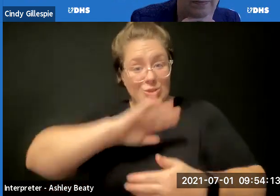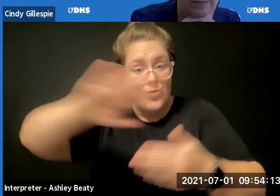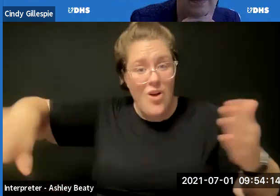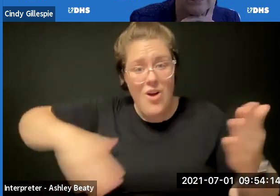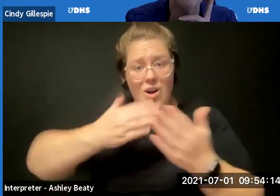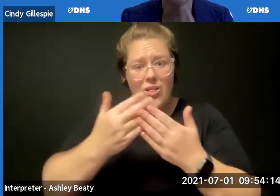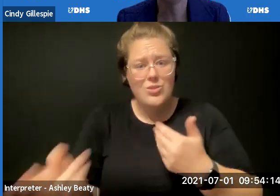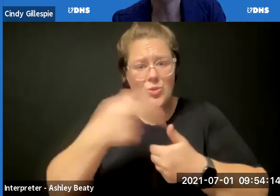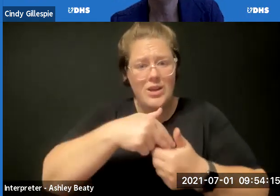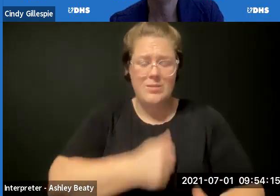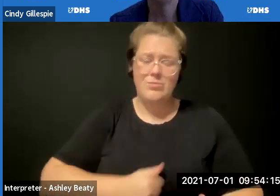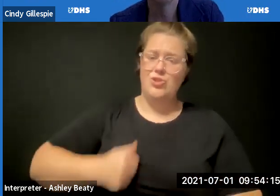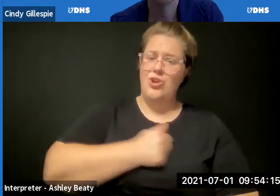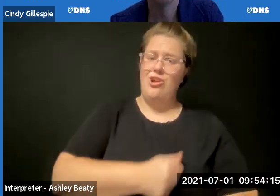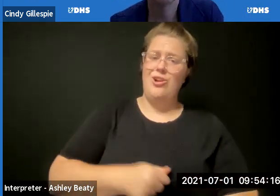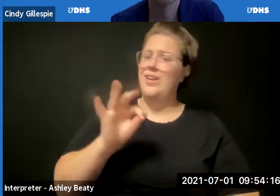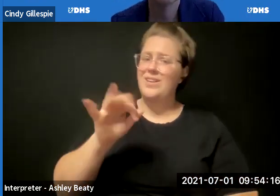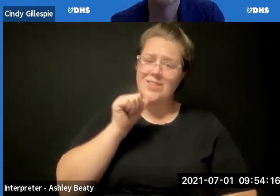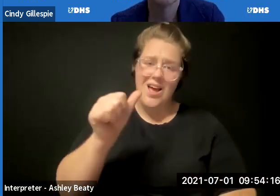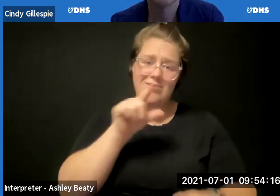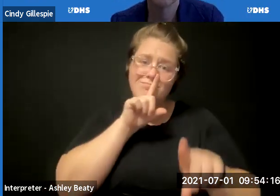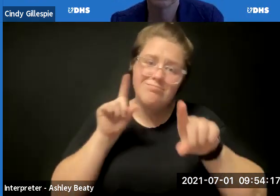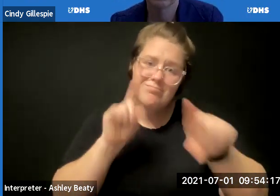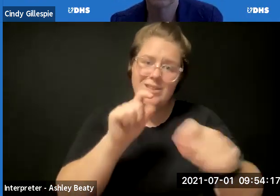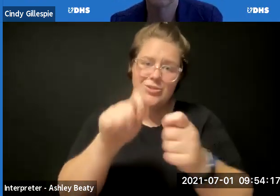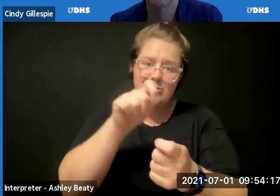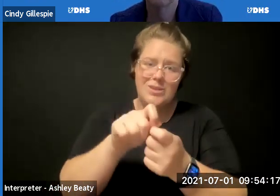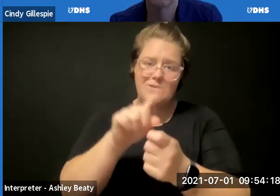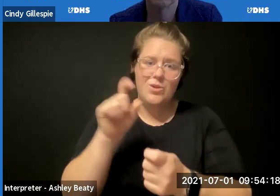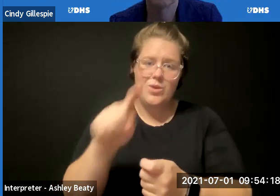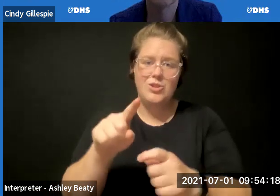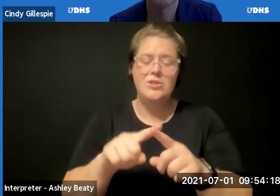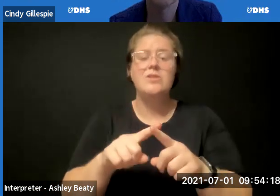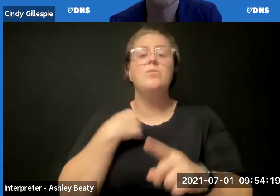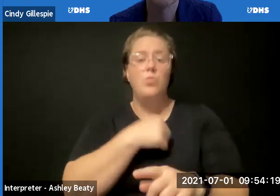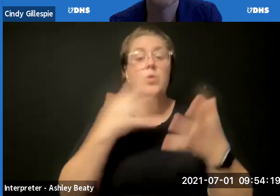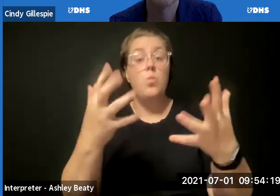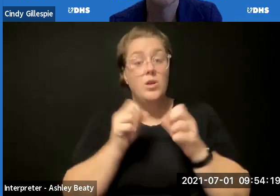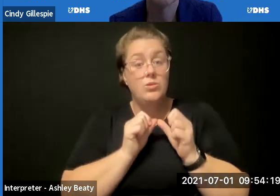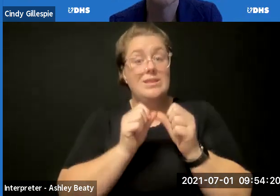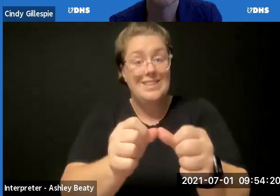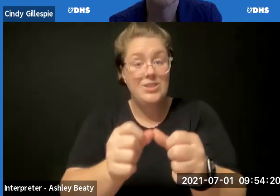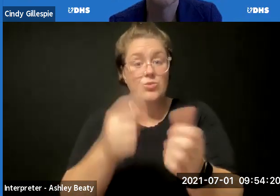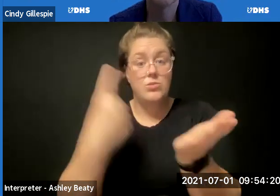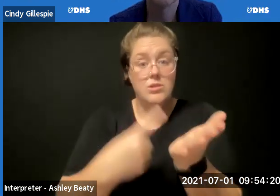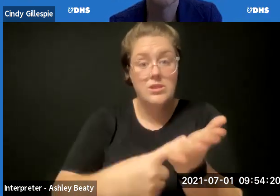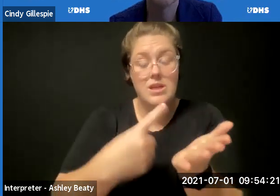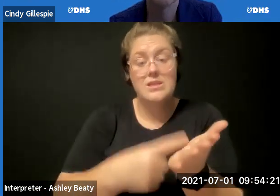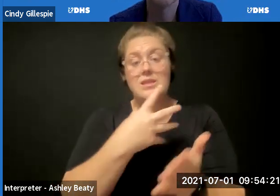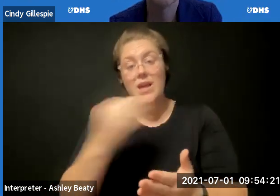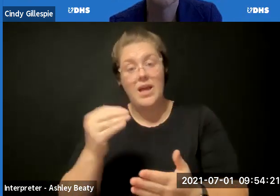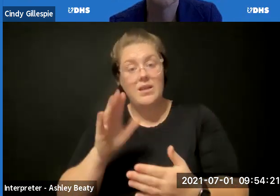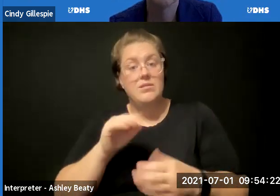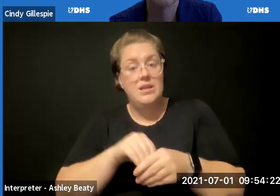want to continue the dialogue both with us, but certainly also within your own teams and work areas. And just a reminder, we